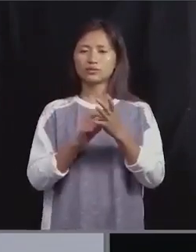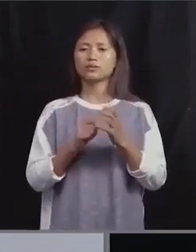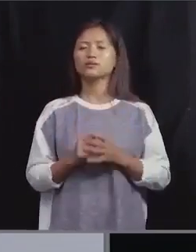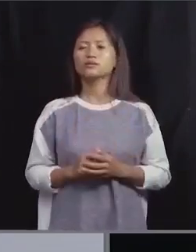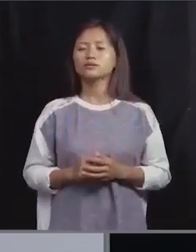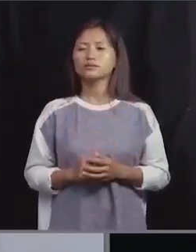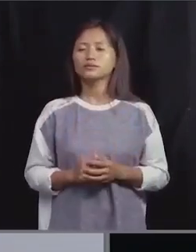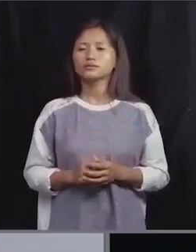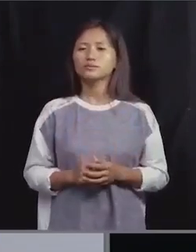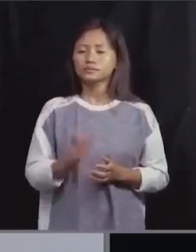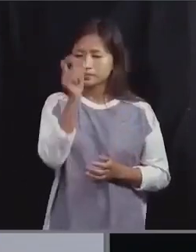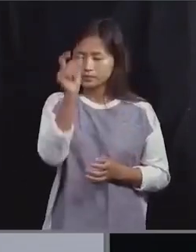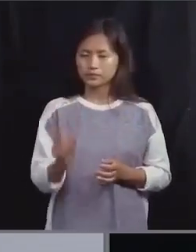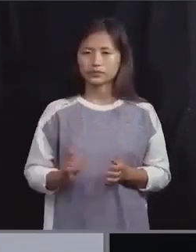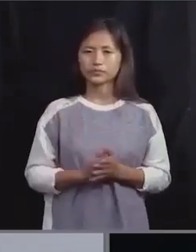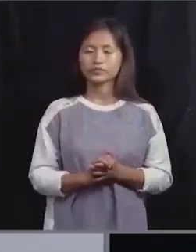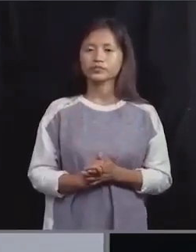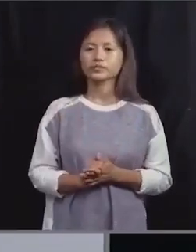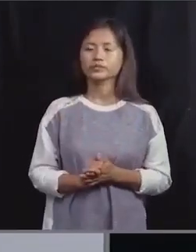Subah, a person